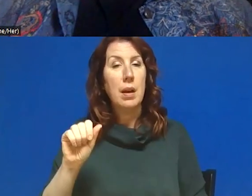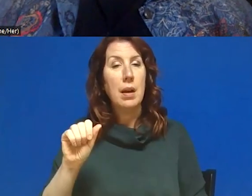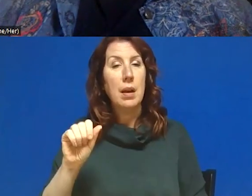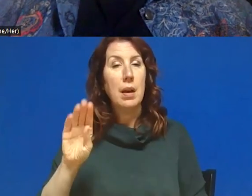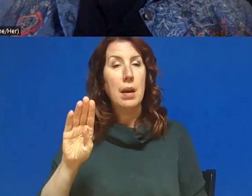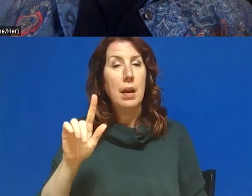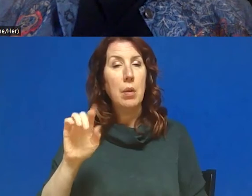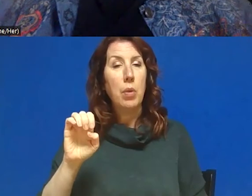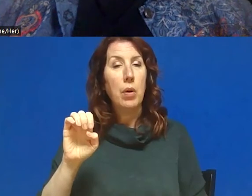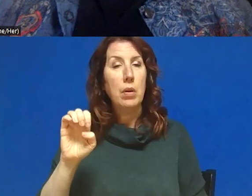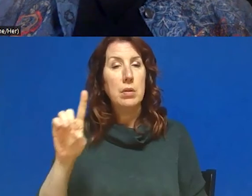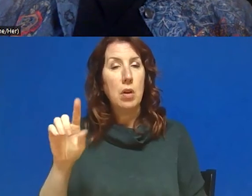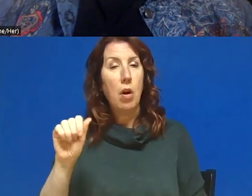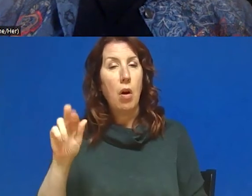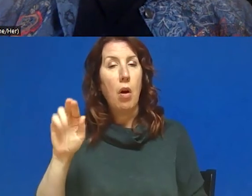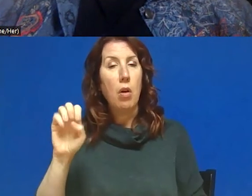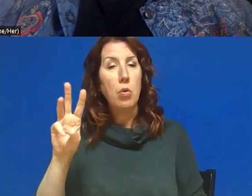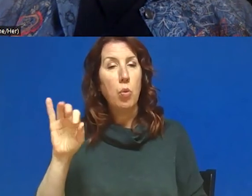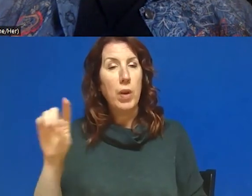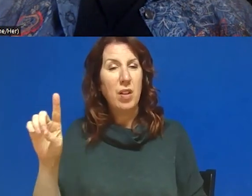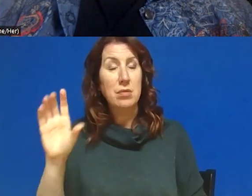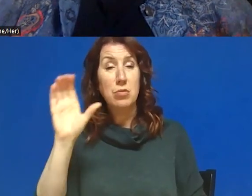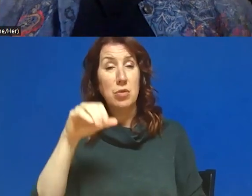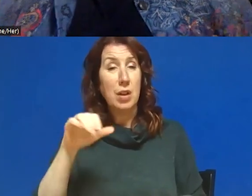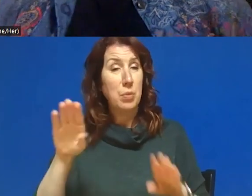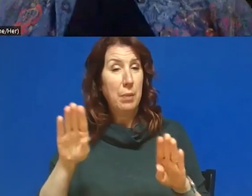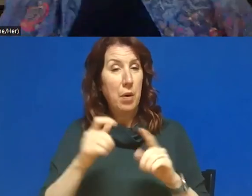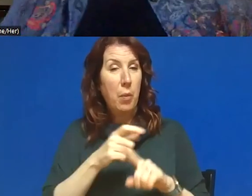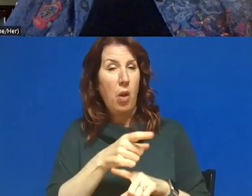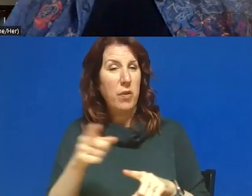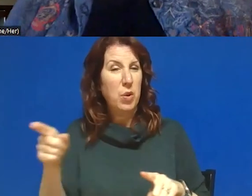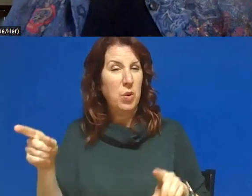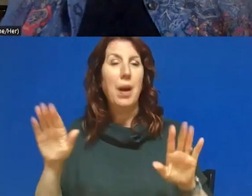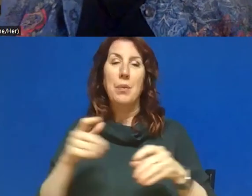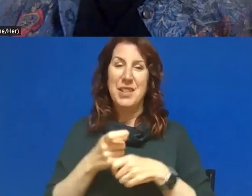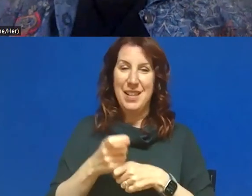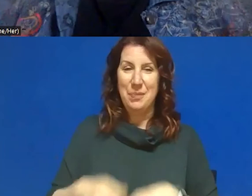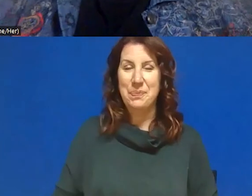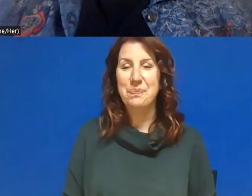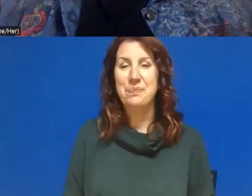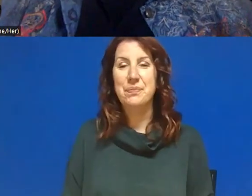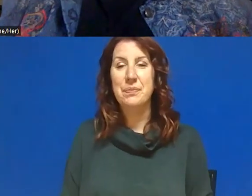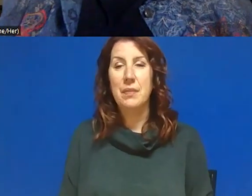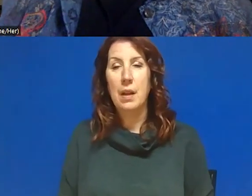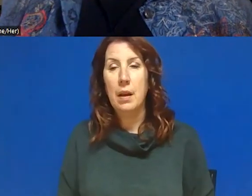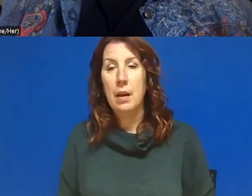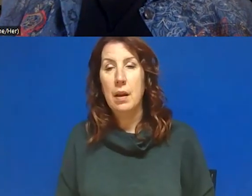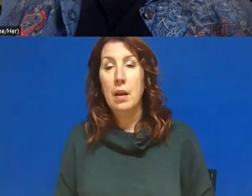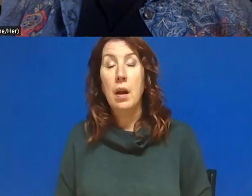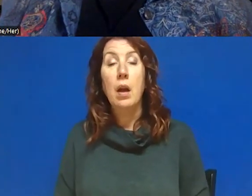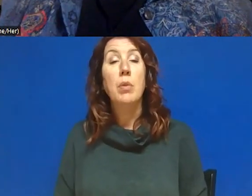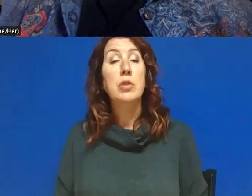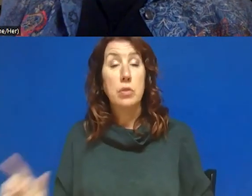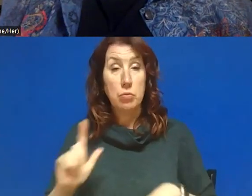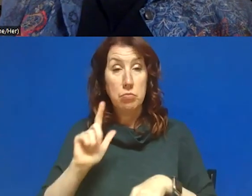people are really weird. Very bizarre behavior from all of you. No kidding. But you know, just to build community.